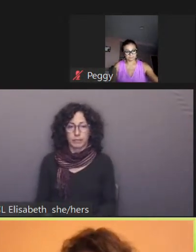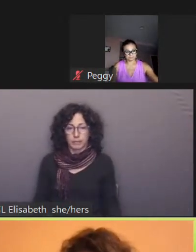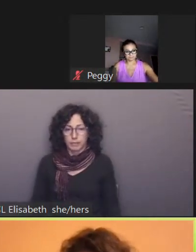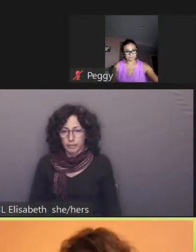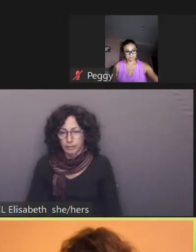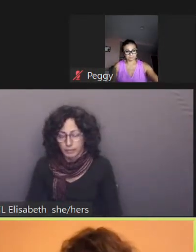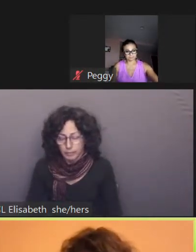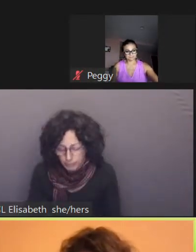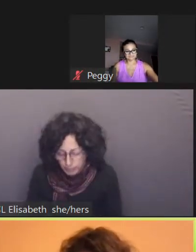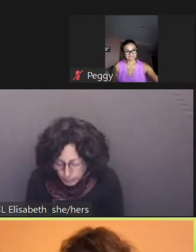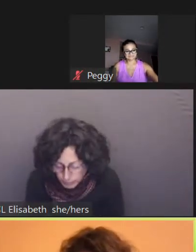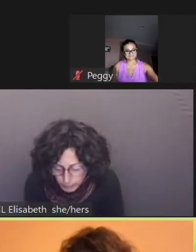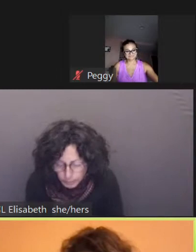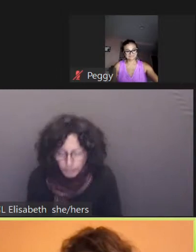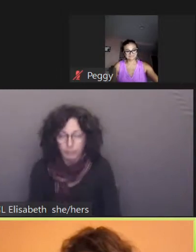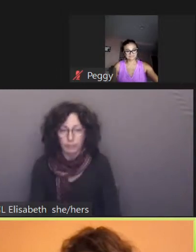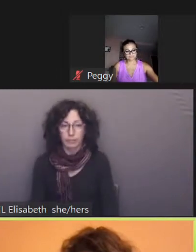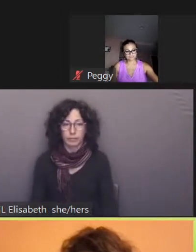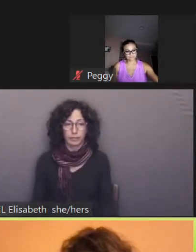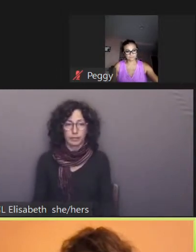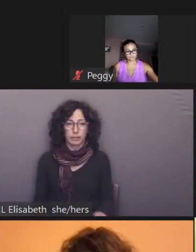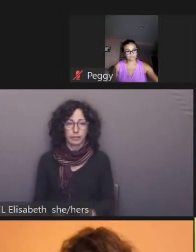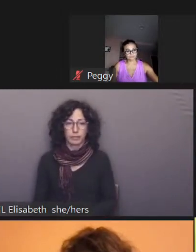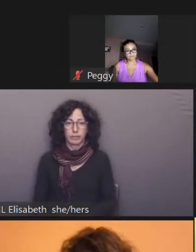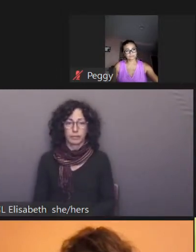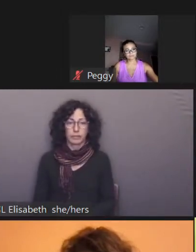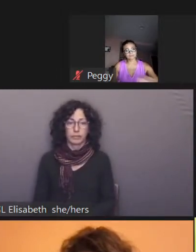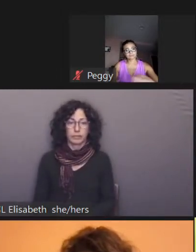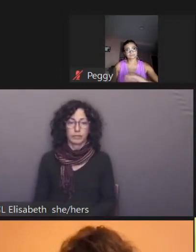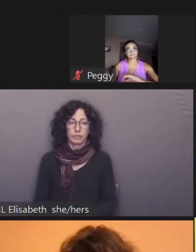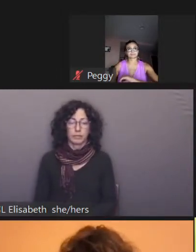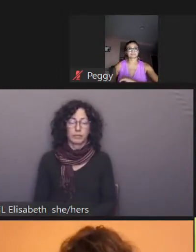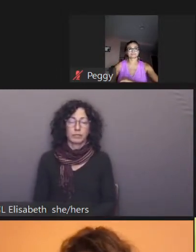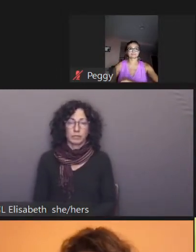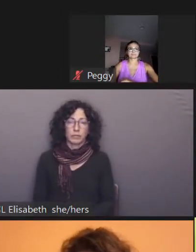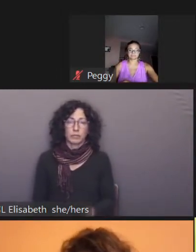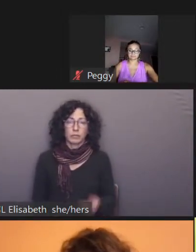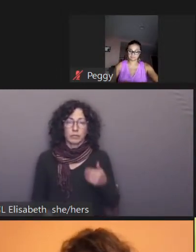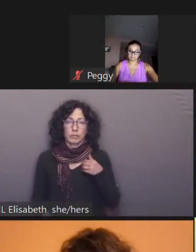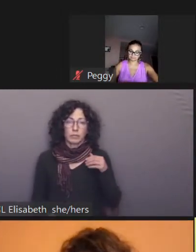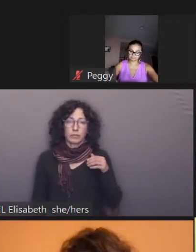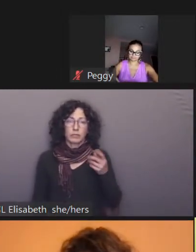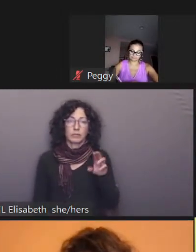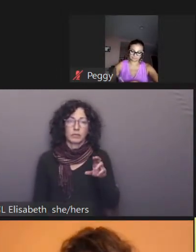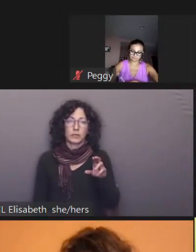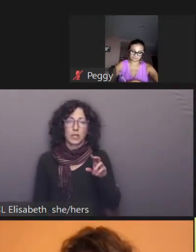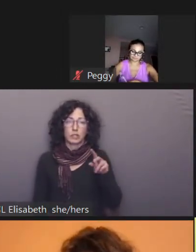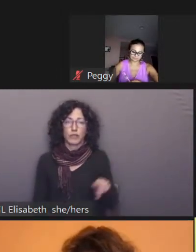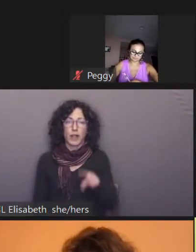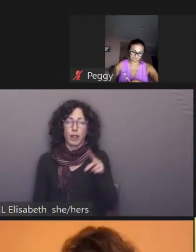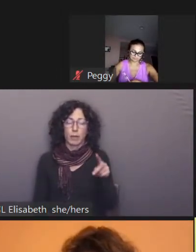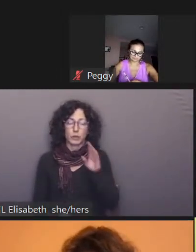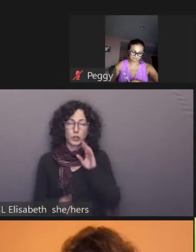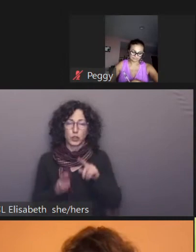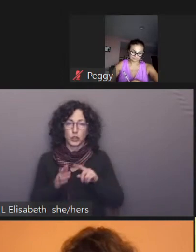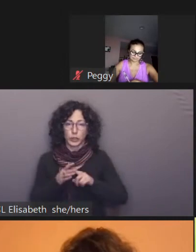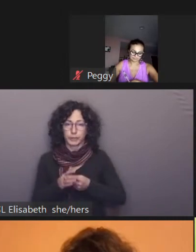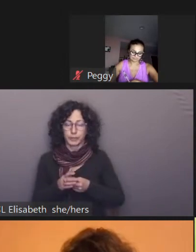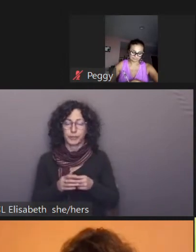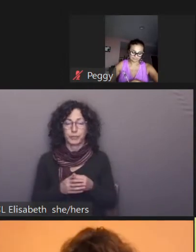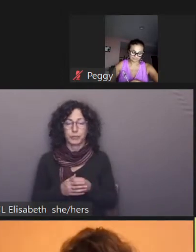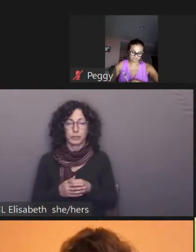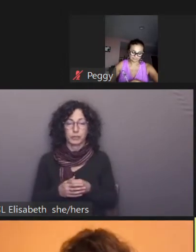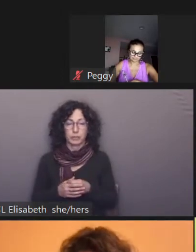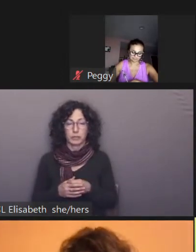Anyone would like to take that? Well, I will start, and I do think that the three of us will probably